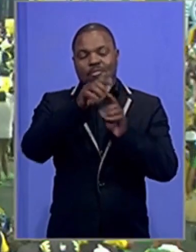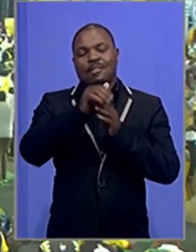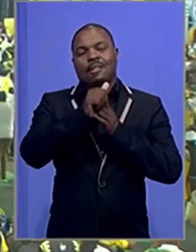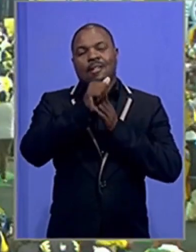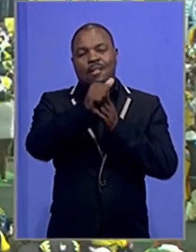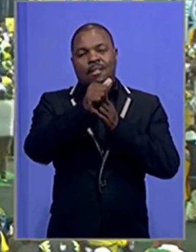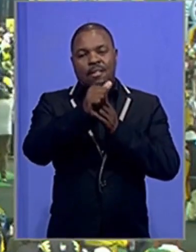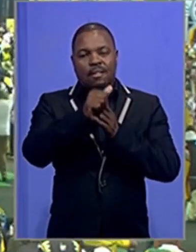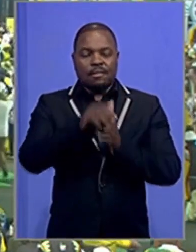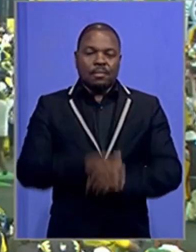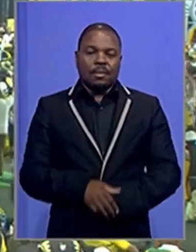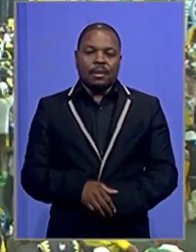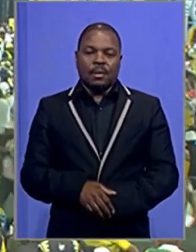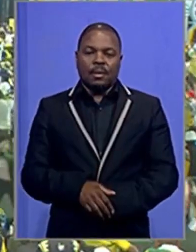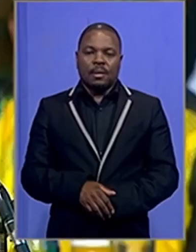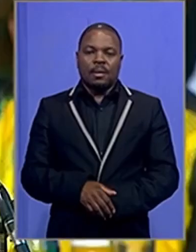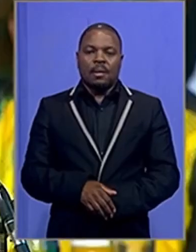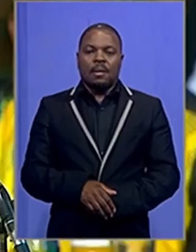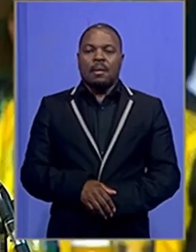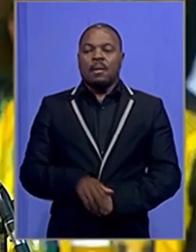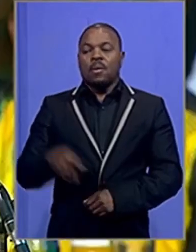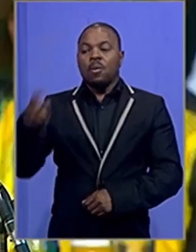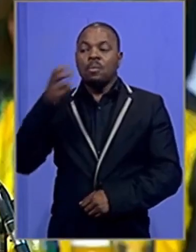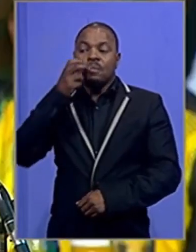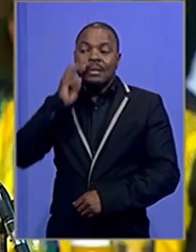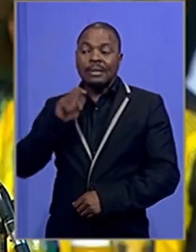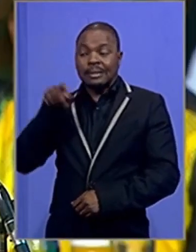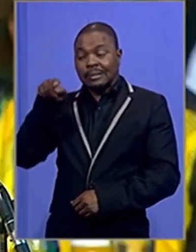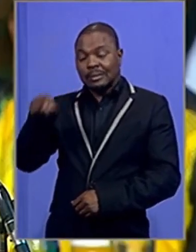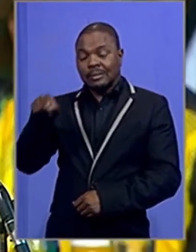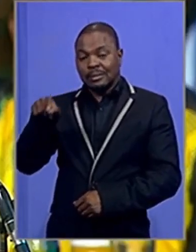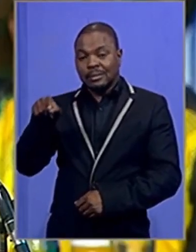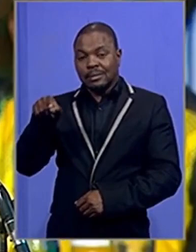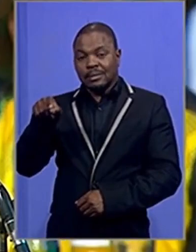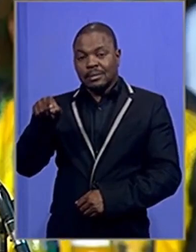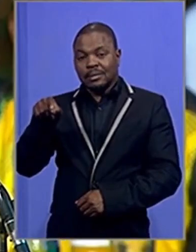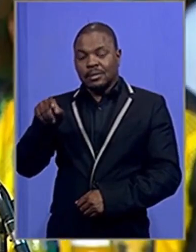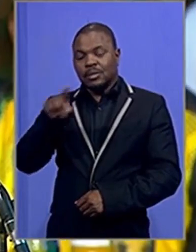pele. For Comrade Mkhize Zweli,